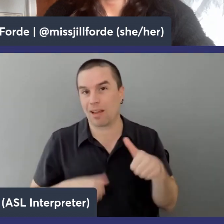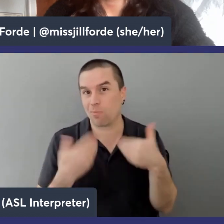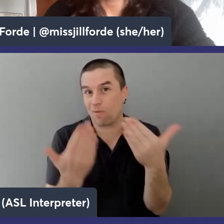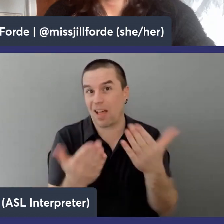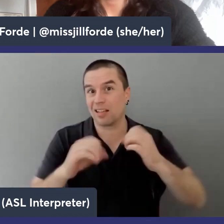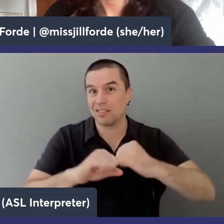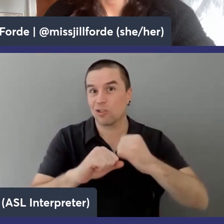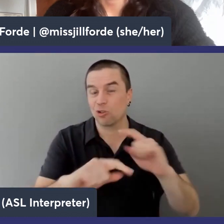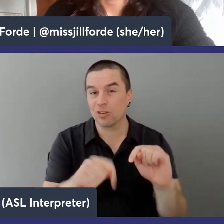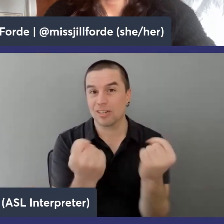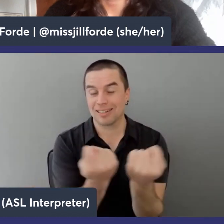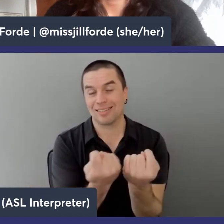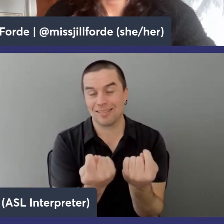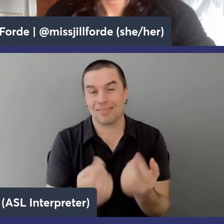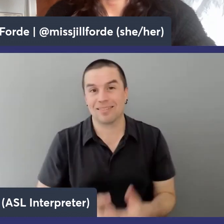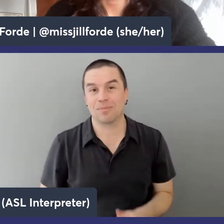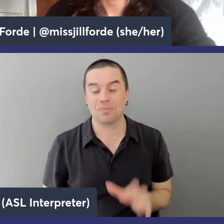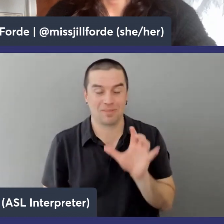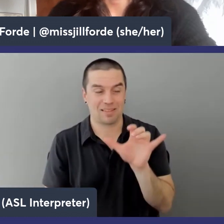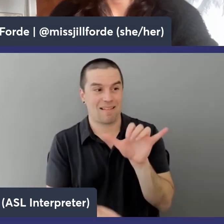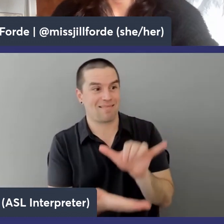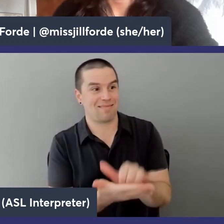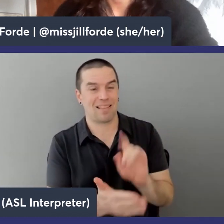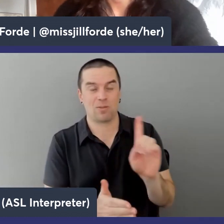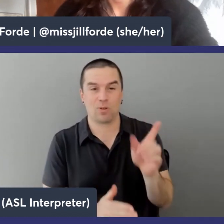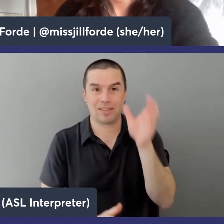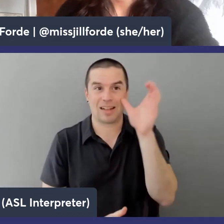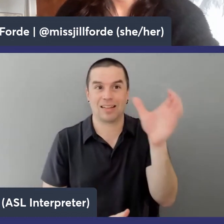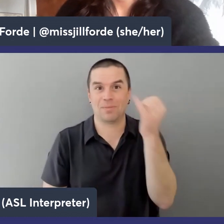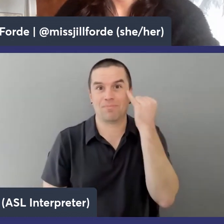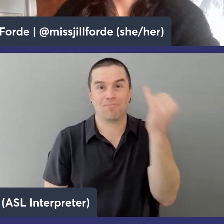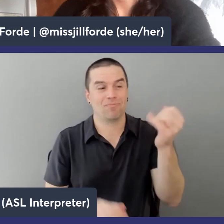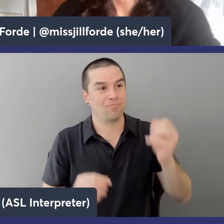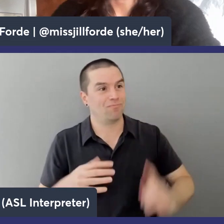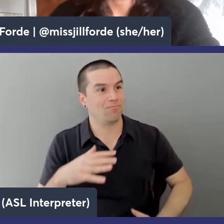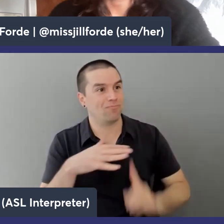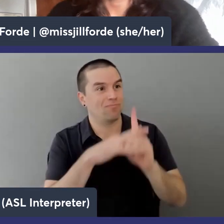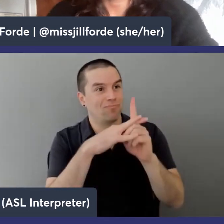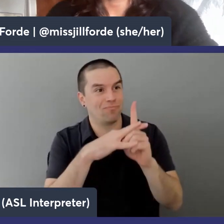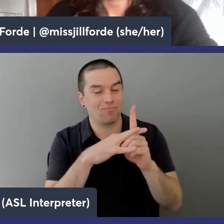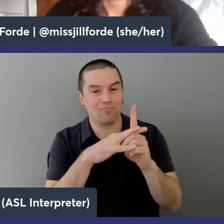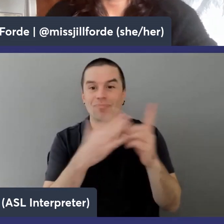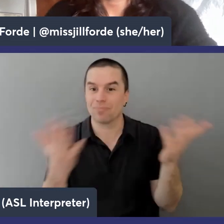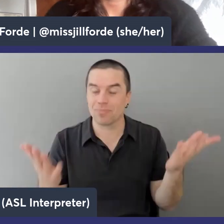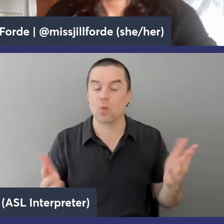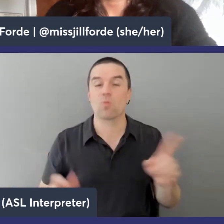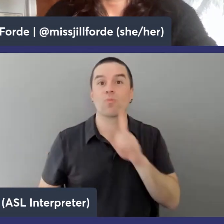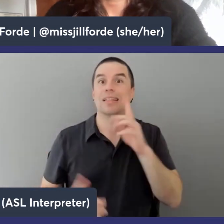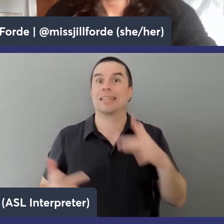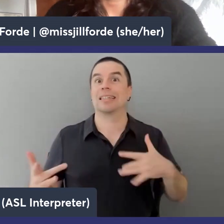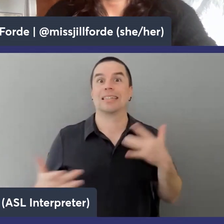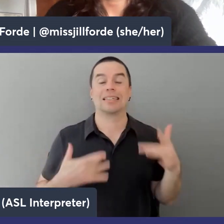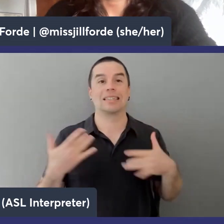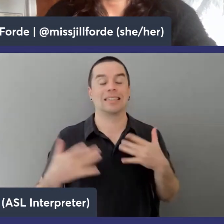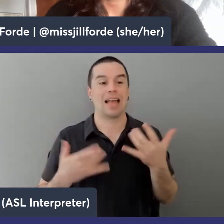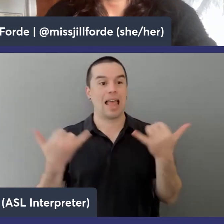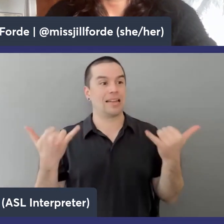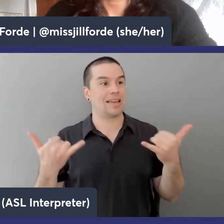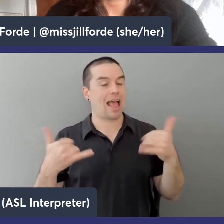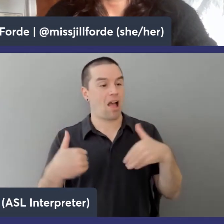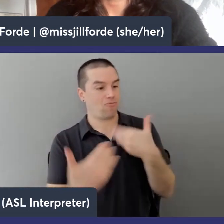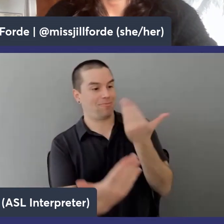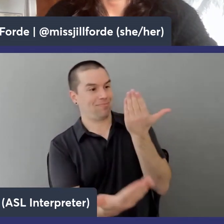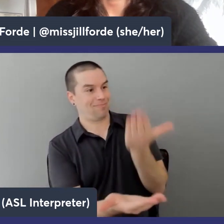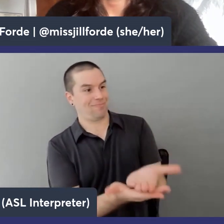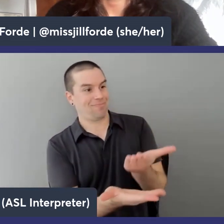where this whole concept came through. So really excited that now it's come to fruition with